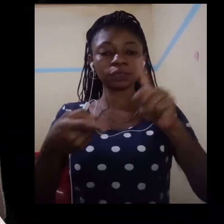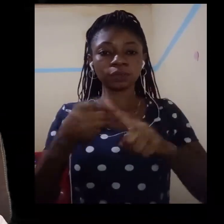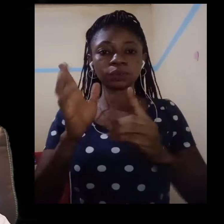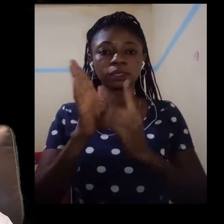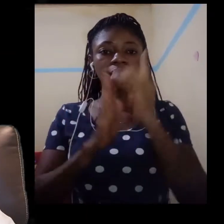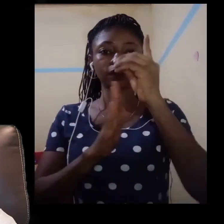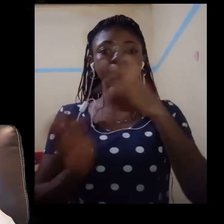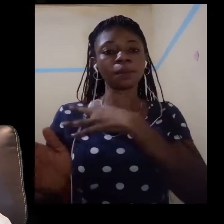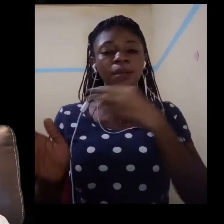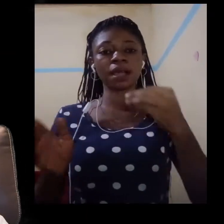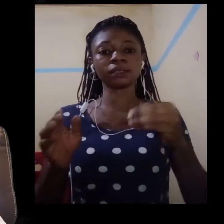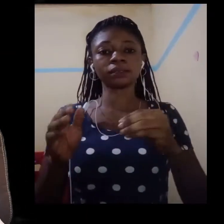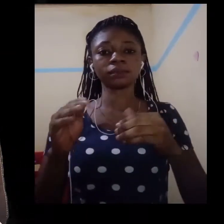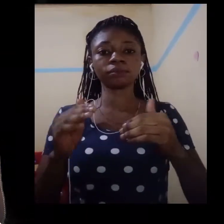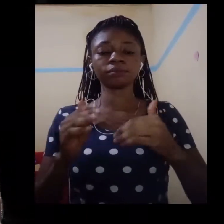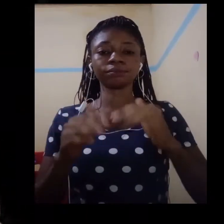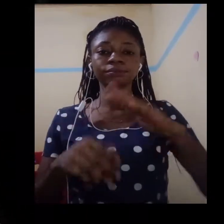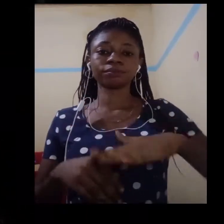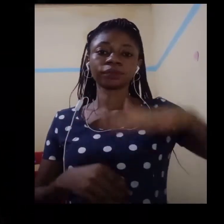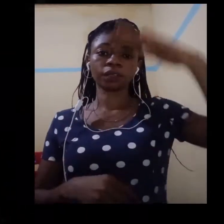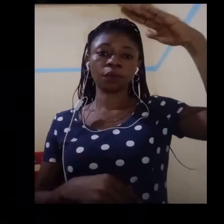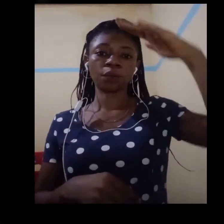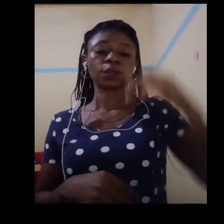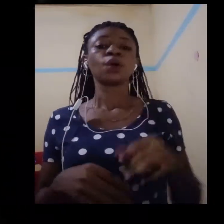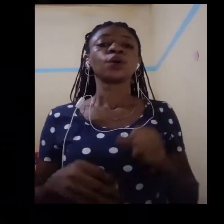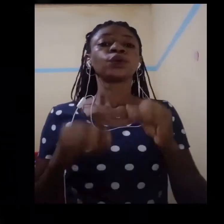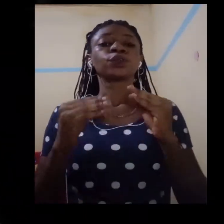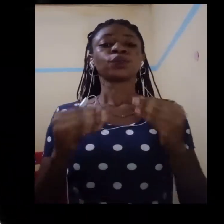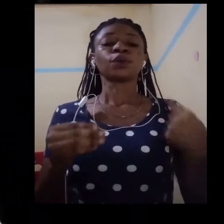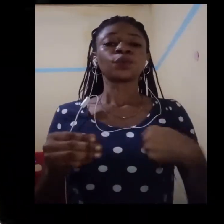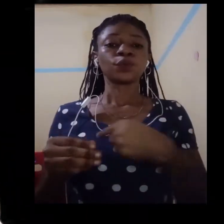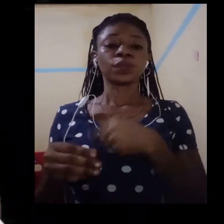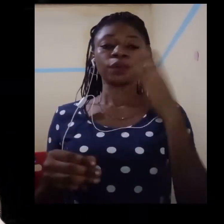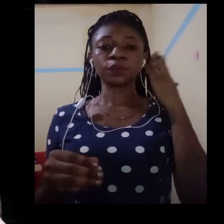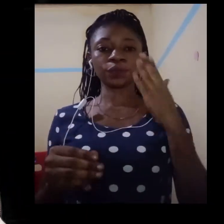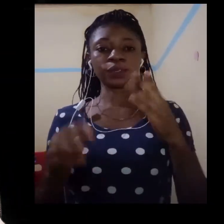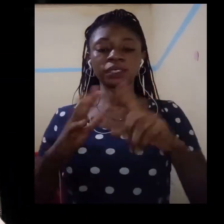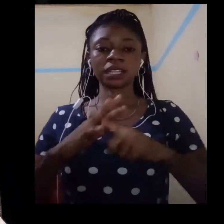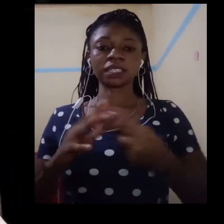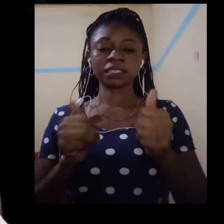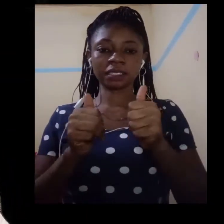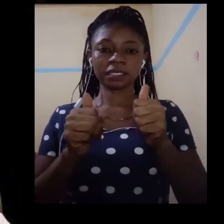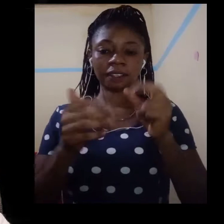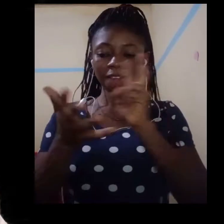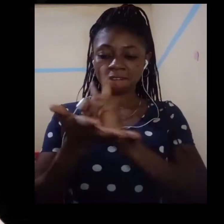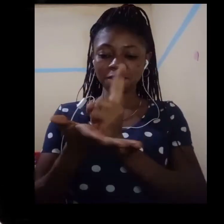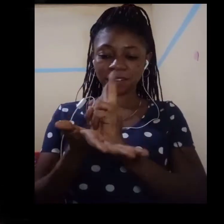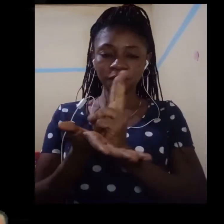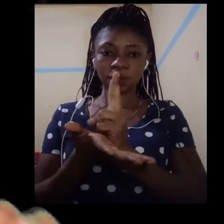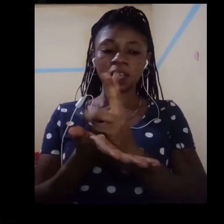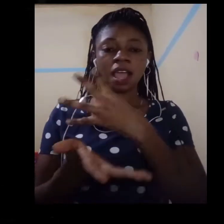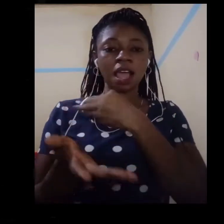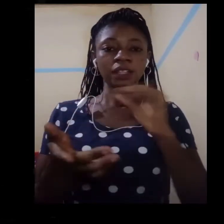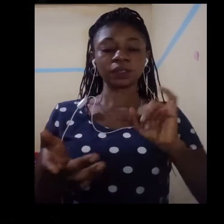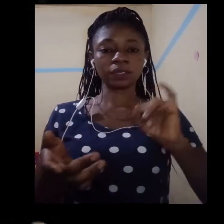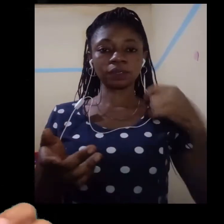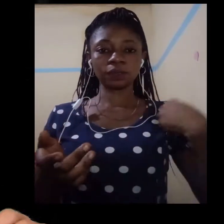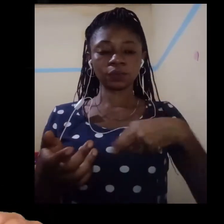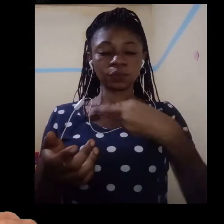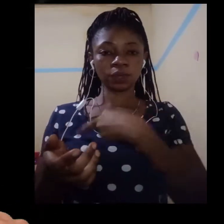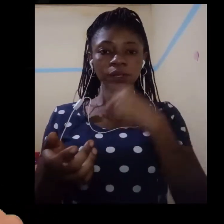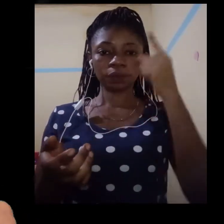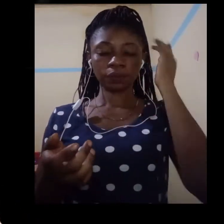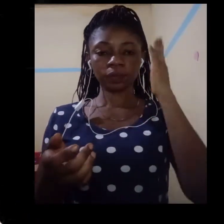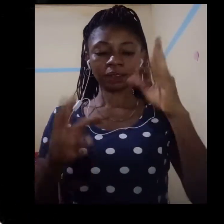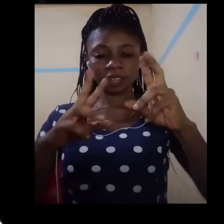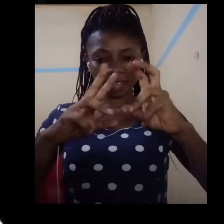Okay, so we're gonna play Aisha's video and we're gonna be looking at it segment by segment